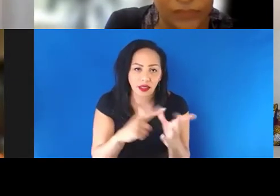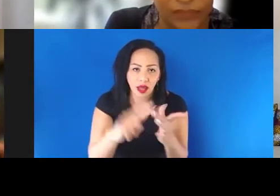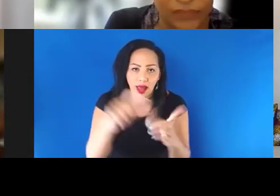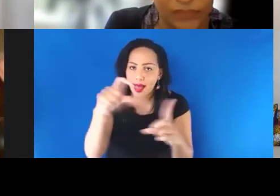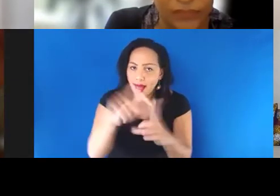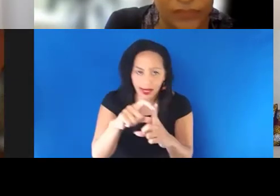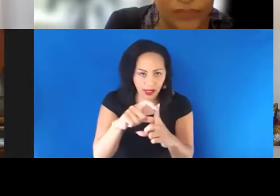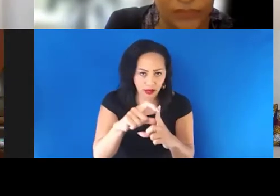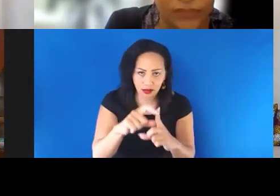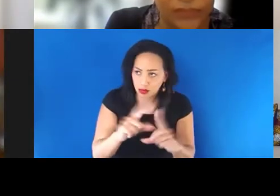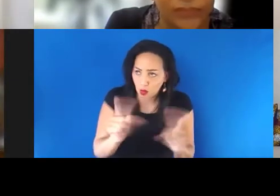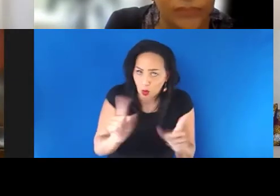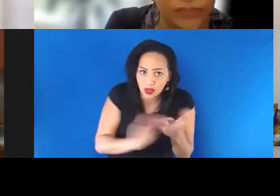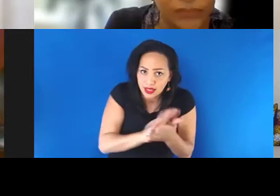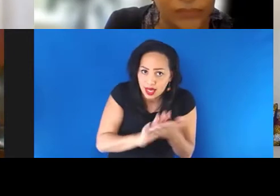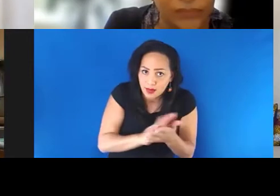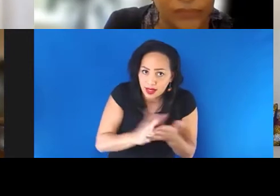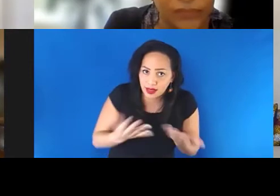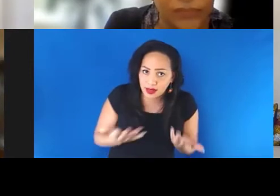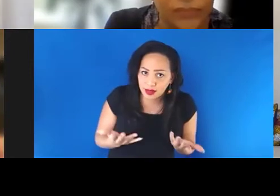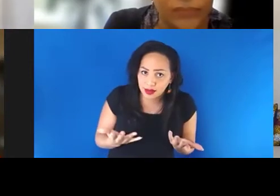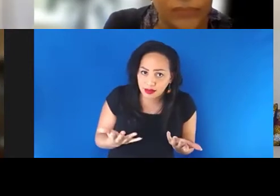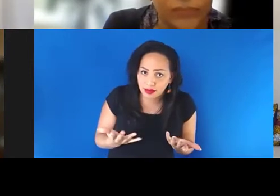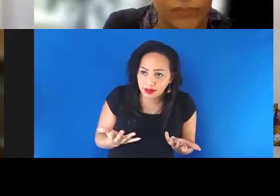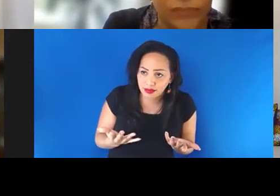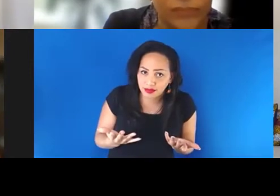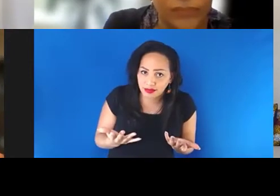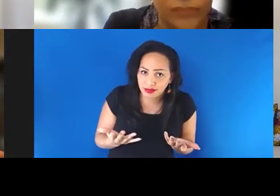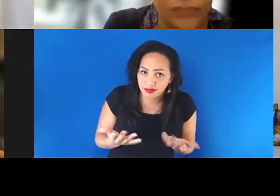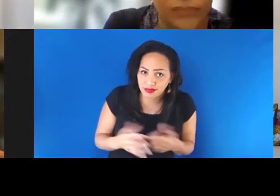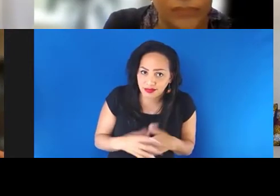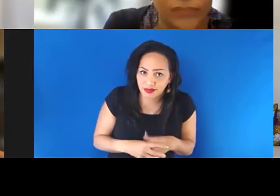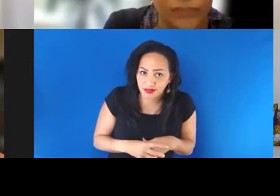say? Are we not recognizing that